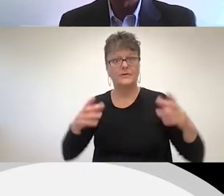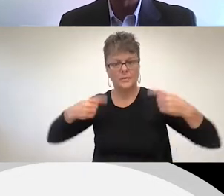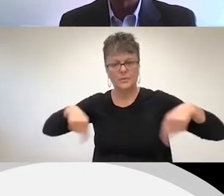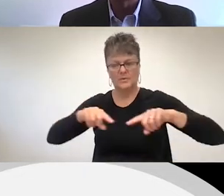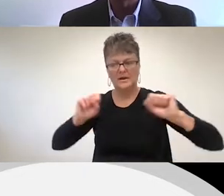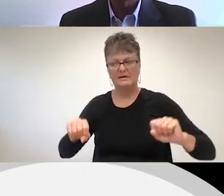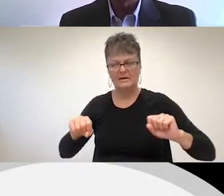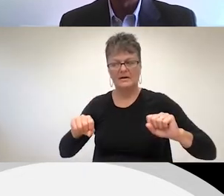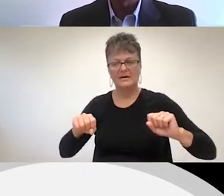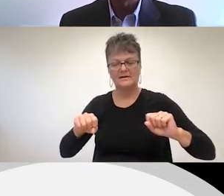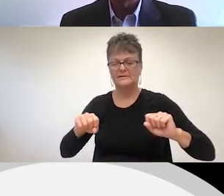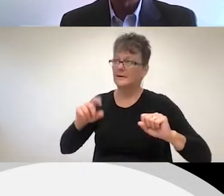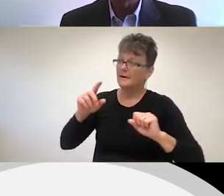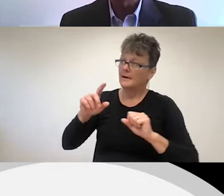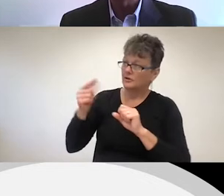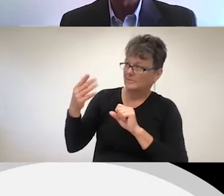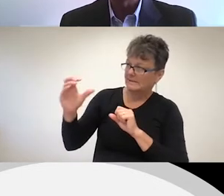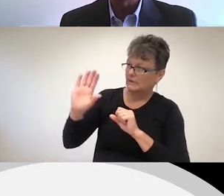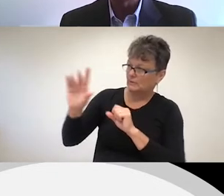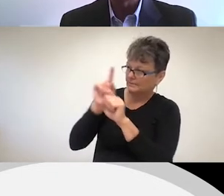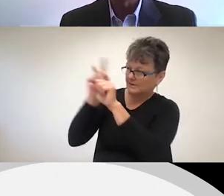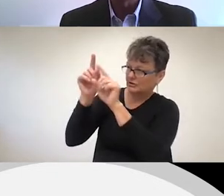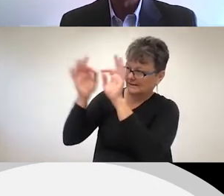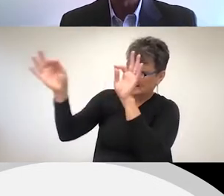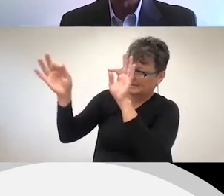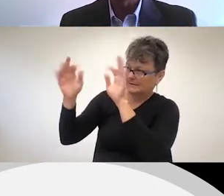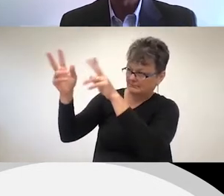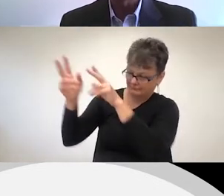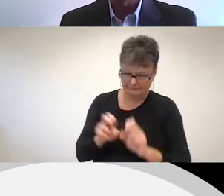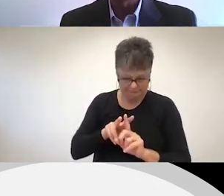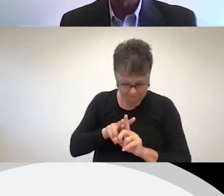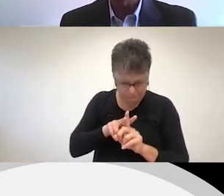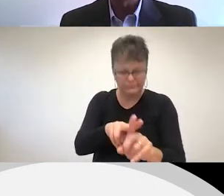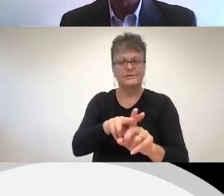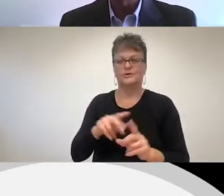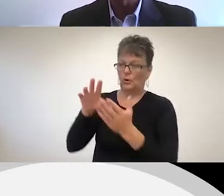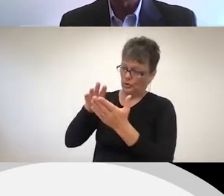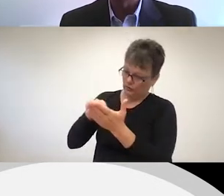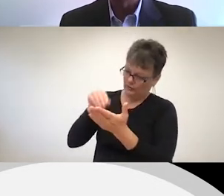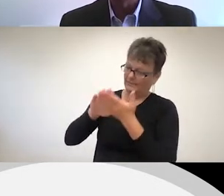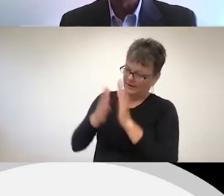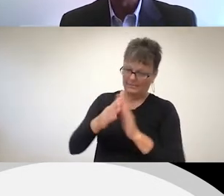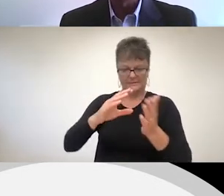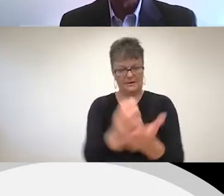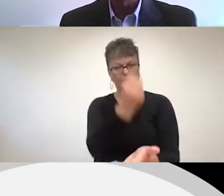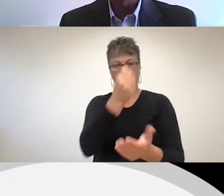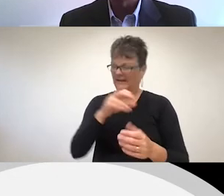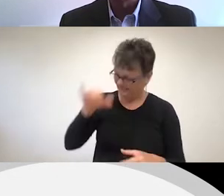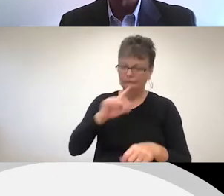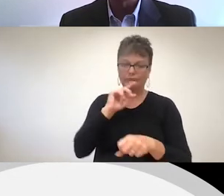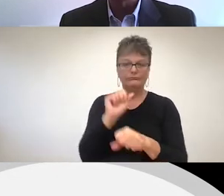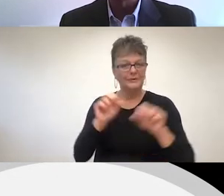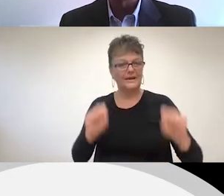college to work. And that is the idea of turning learning into opportunity. And what better example do we have